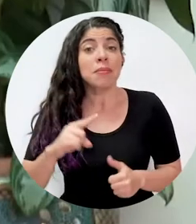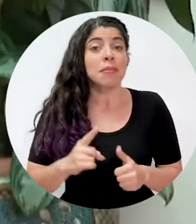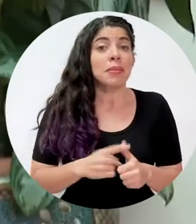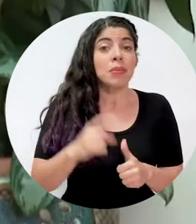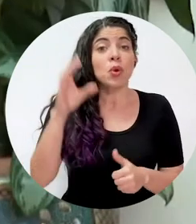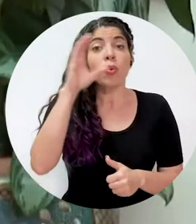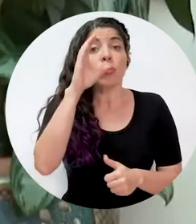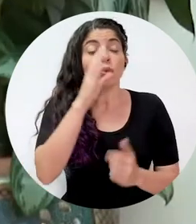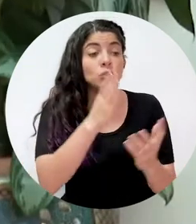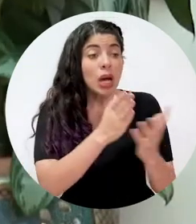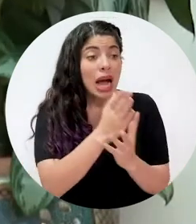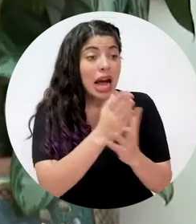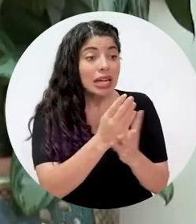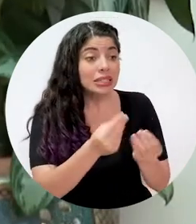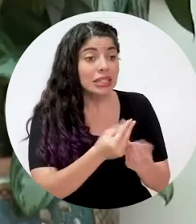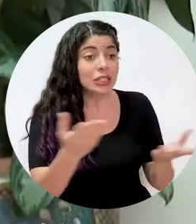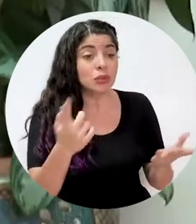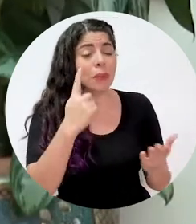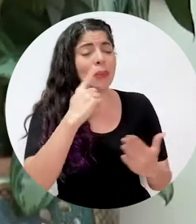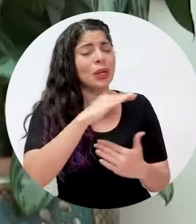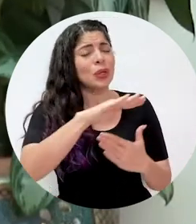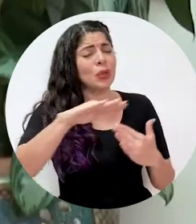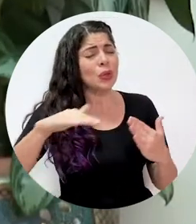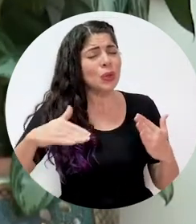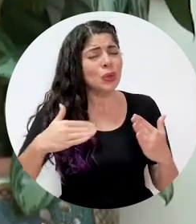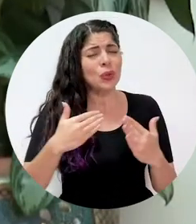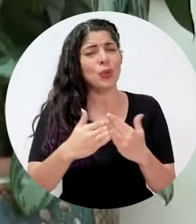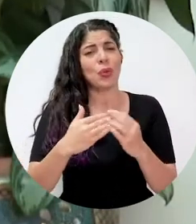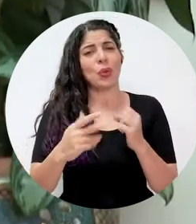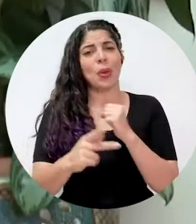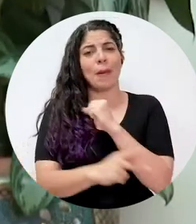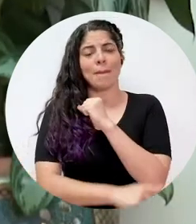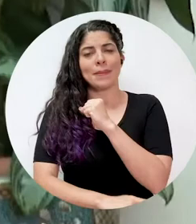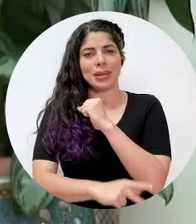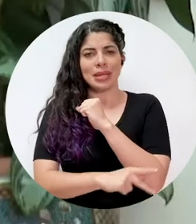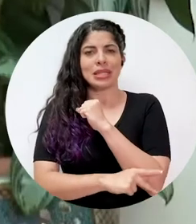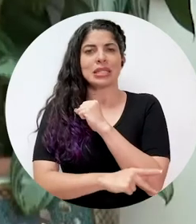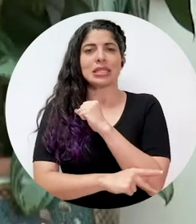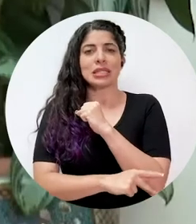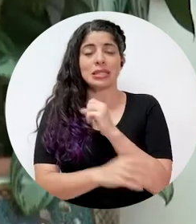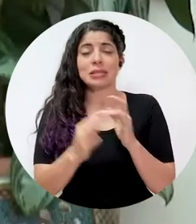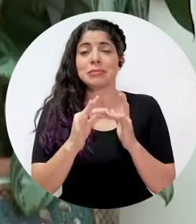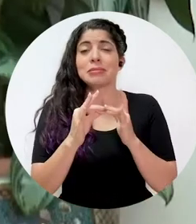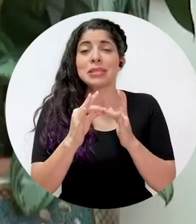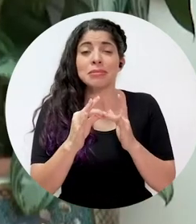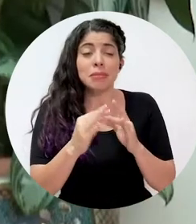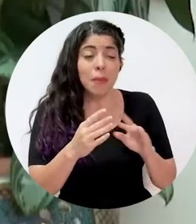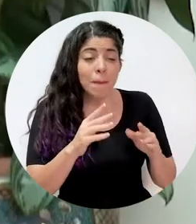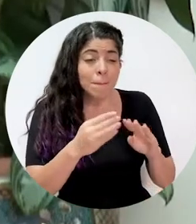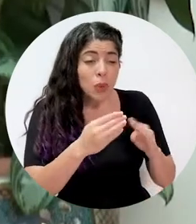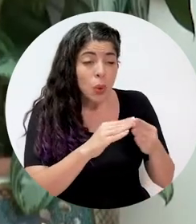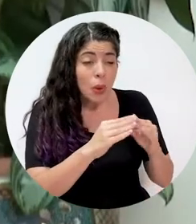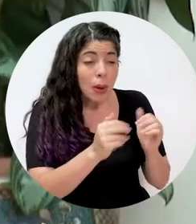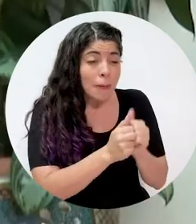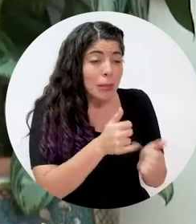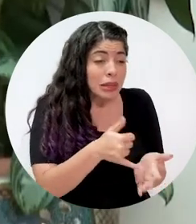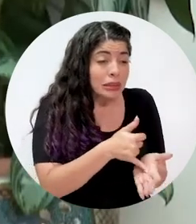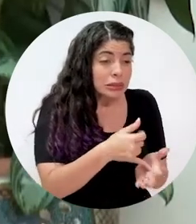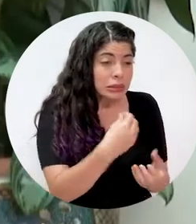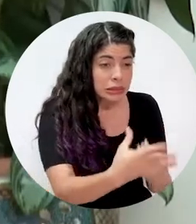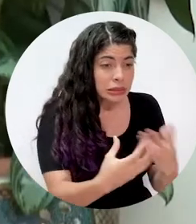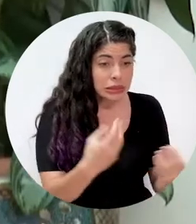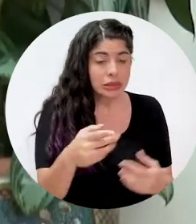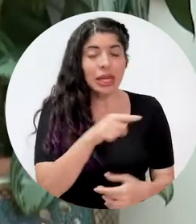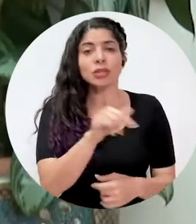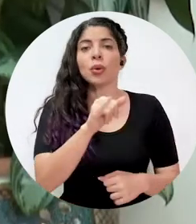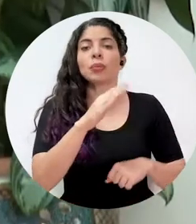guarantee access for all countries and the most vulnerable populations. This